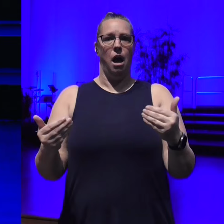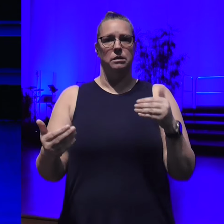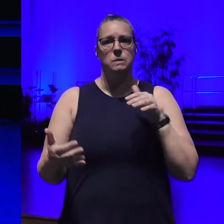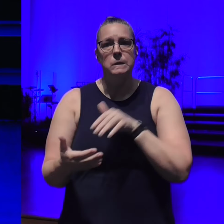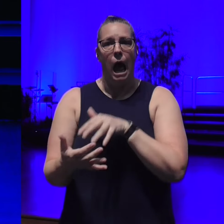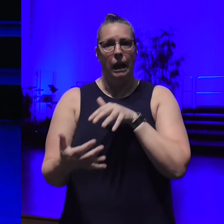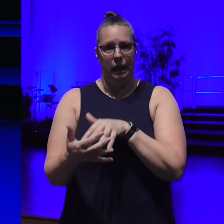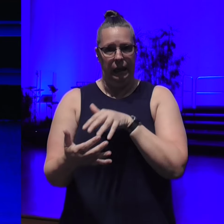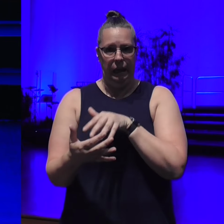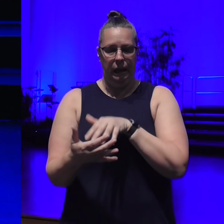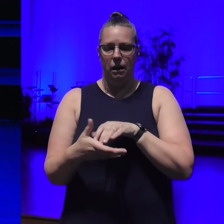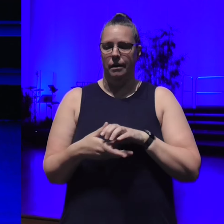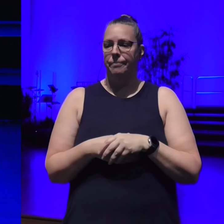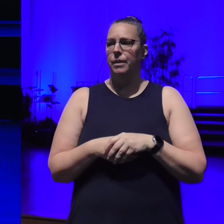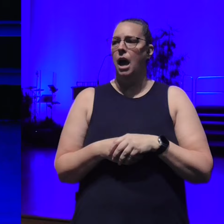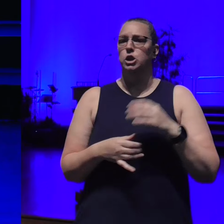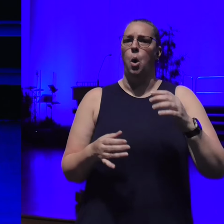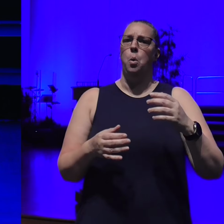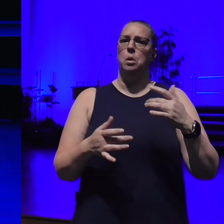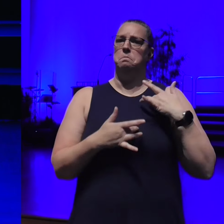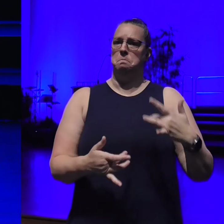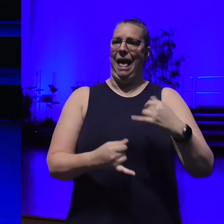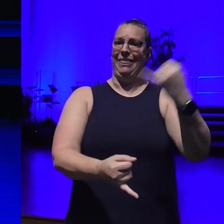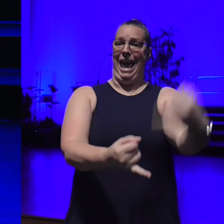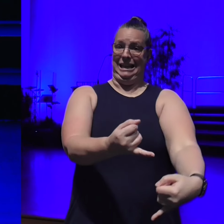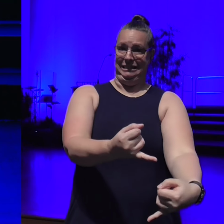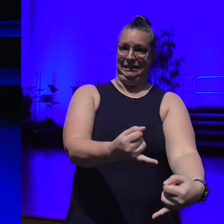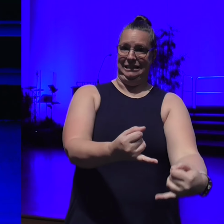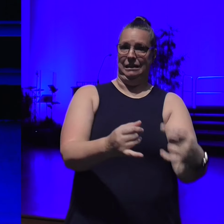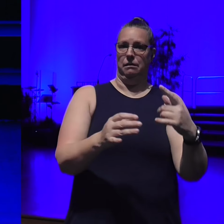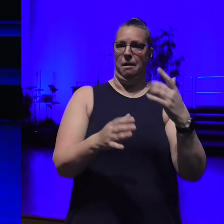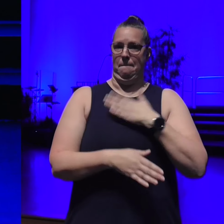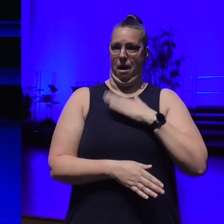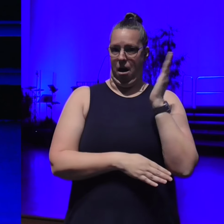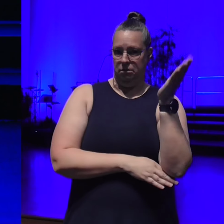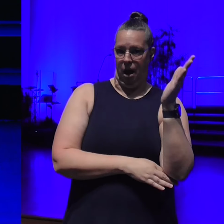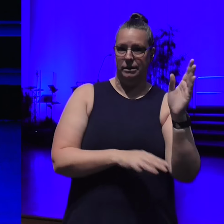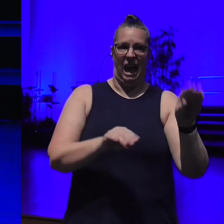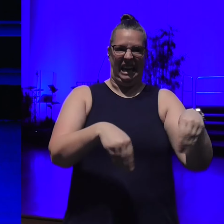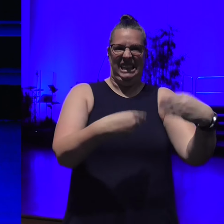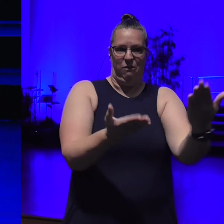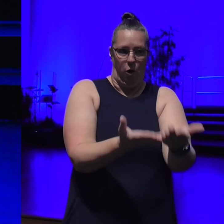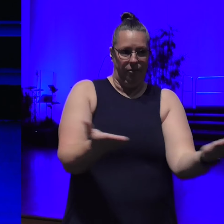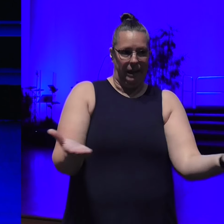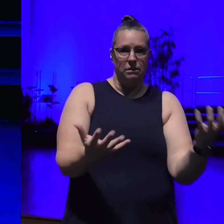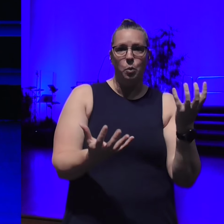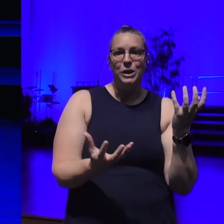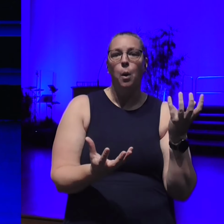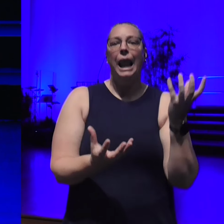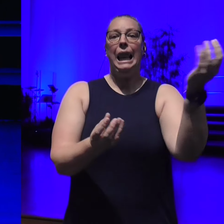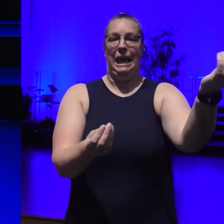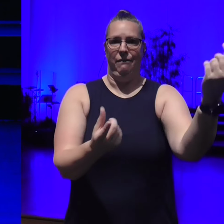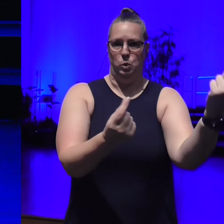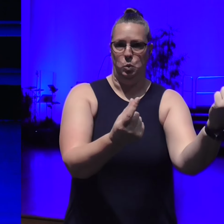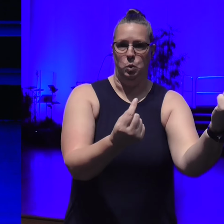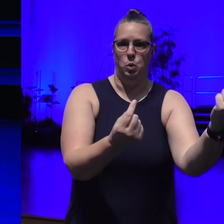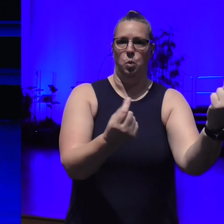at the end of my talks, I will give you some things to do when you leave here to put this talk into practice. Well, I'm going to do it backwards